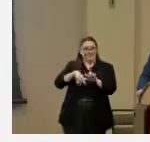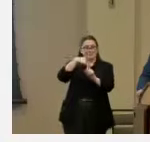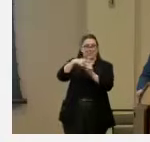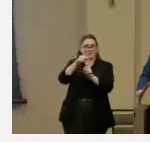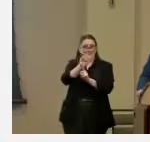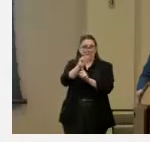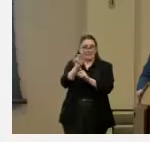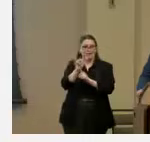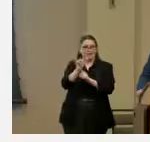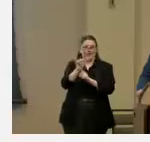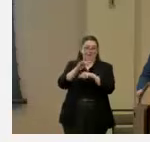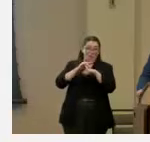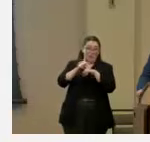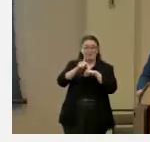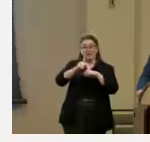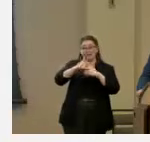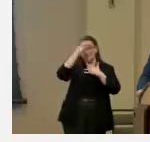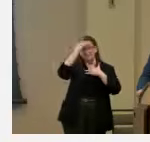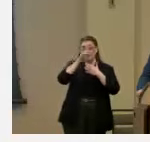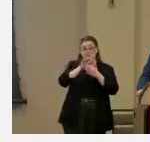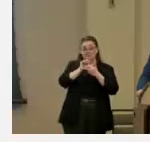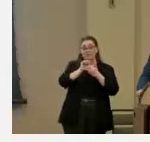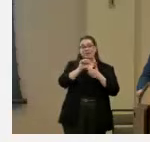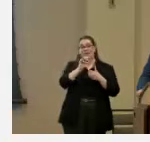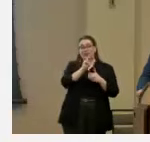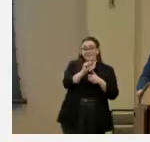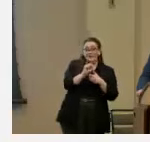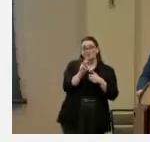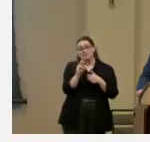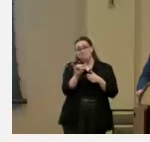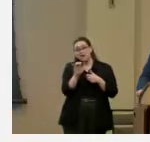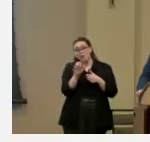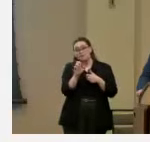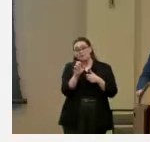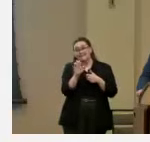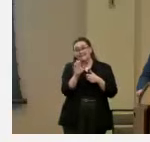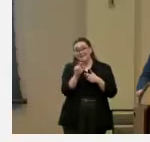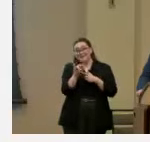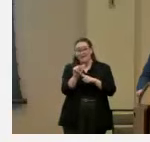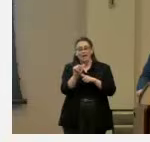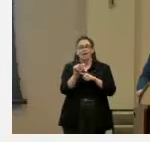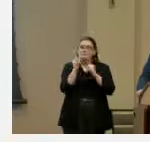Early malignancies, especially lymphoma, MS, myasthenia gravis,